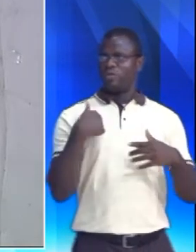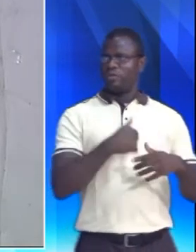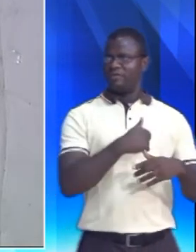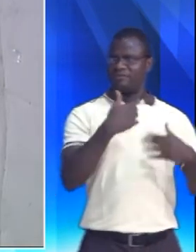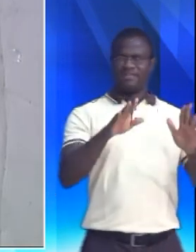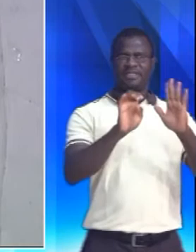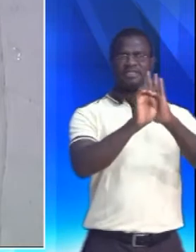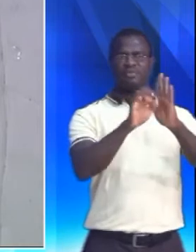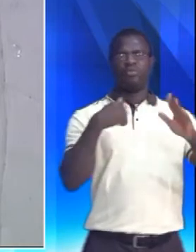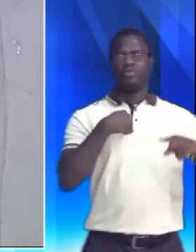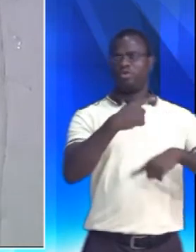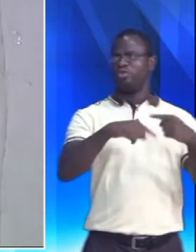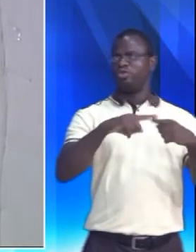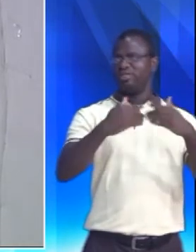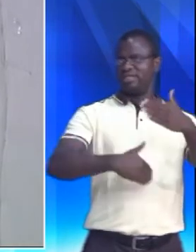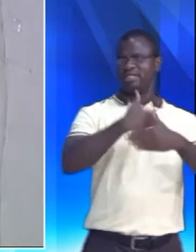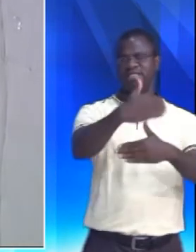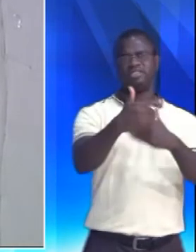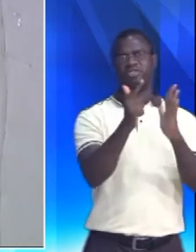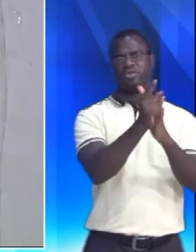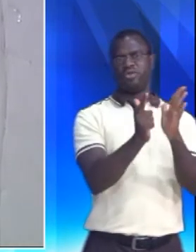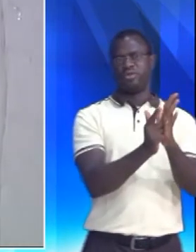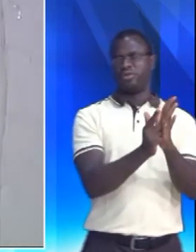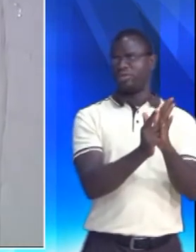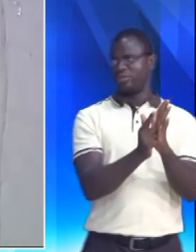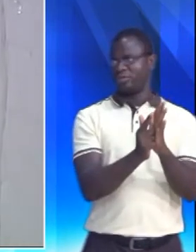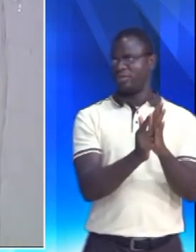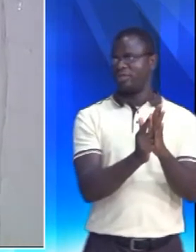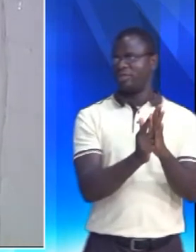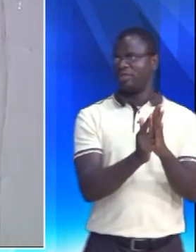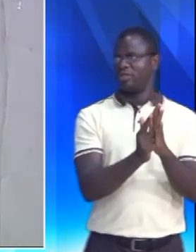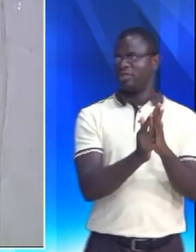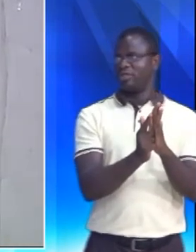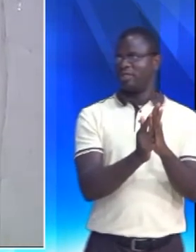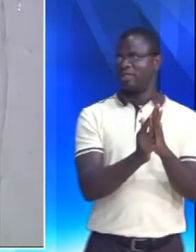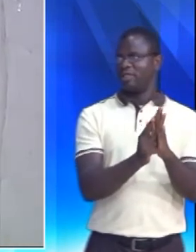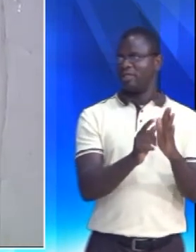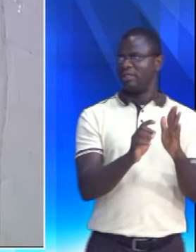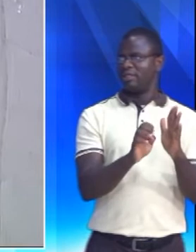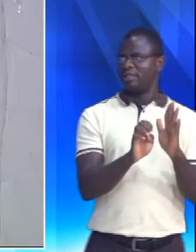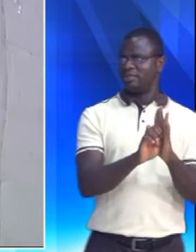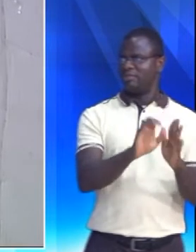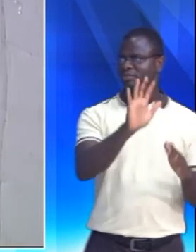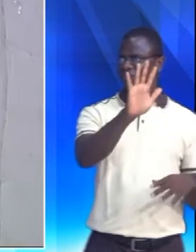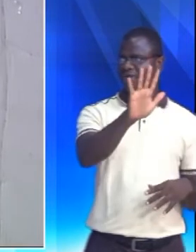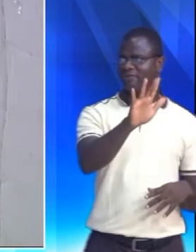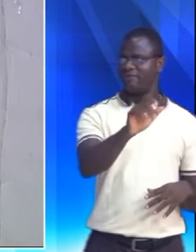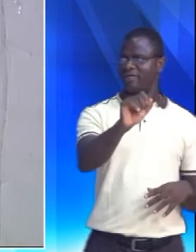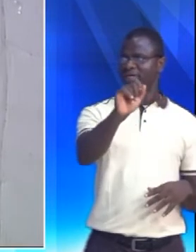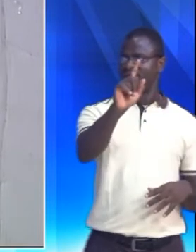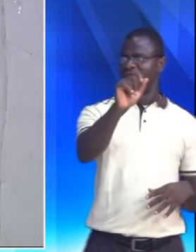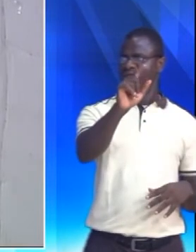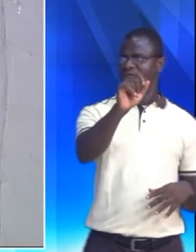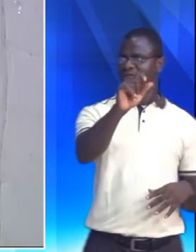11u raised to power 5 multiplied by 7u raised to power of